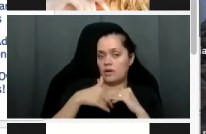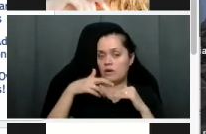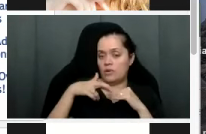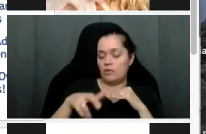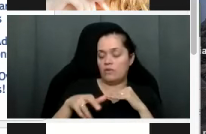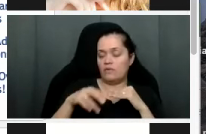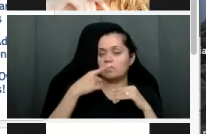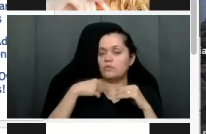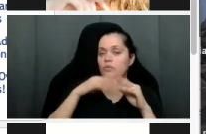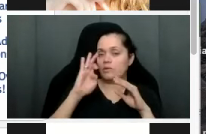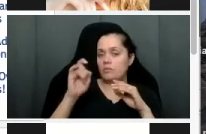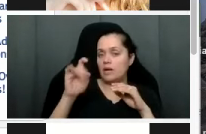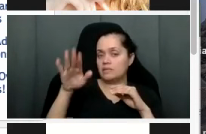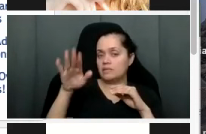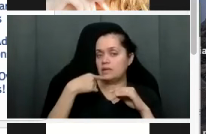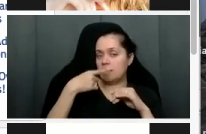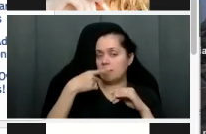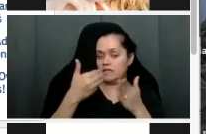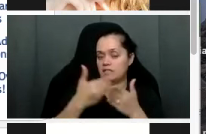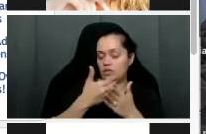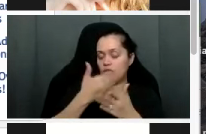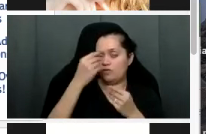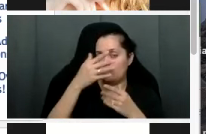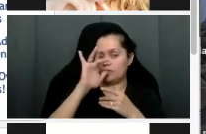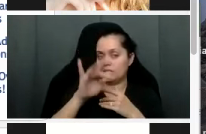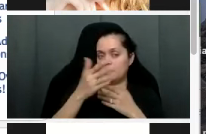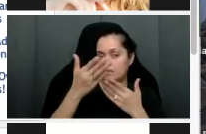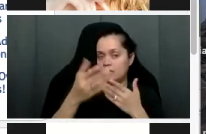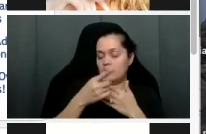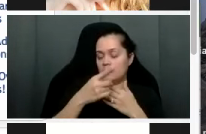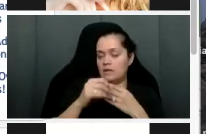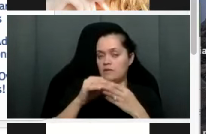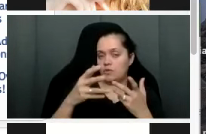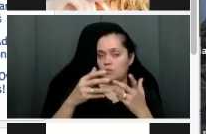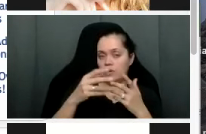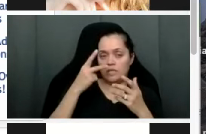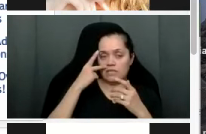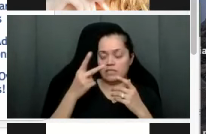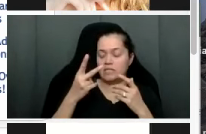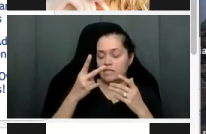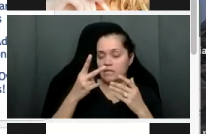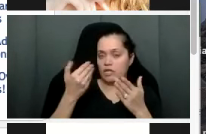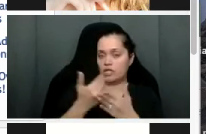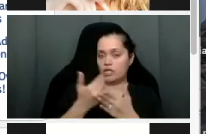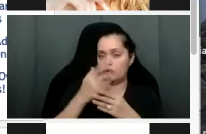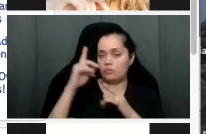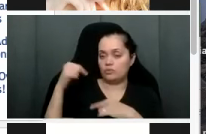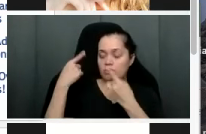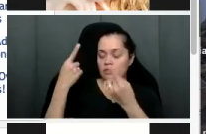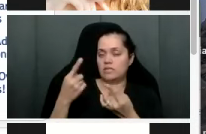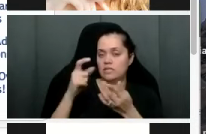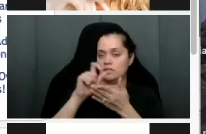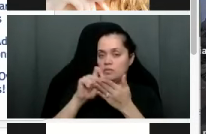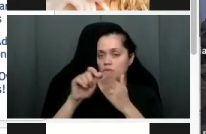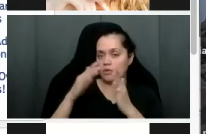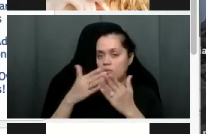a red box saying, hey, here's something new. Click on here if you want to see what's new since we wrote the